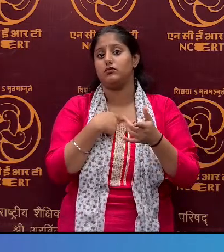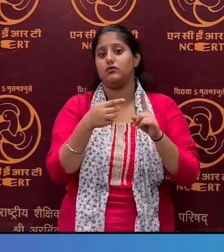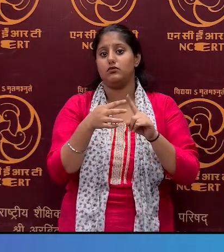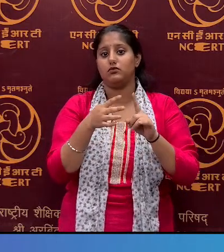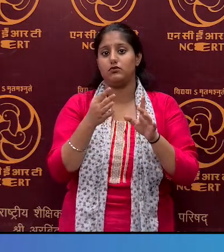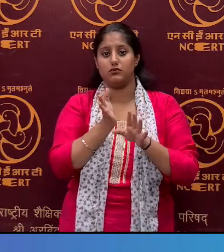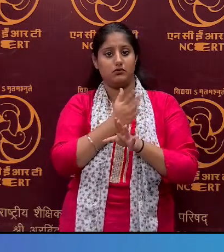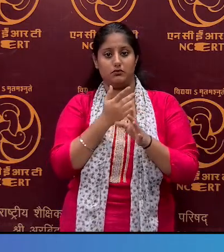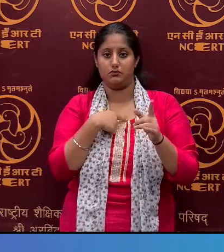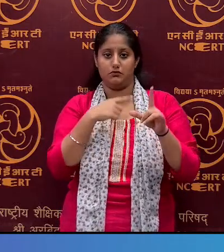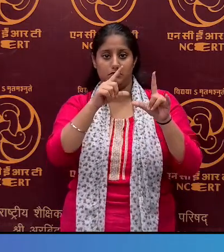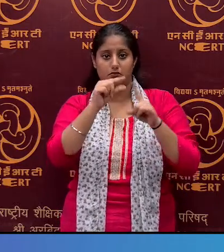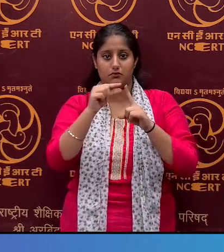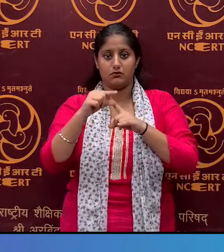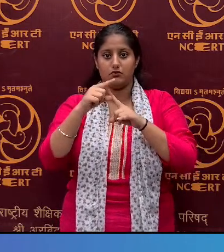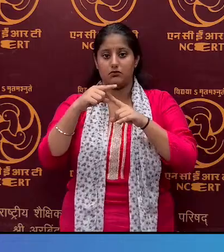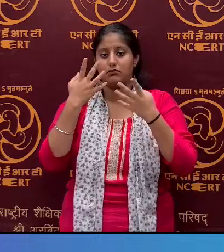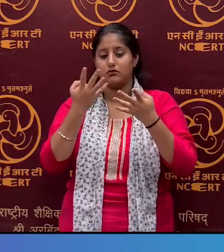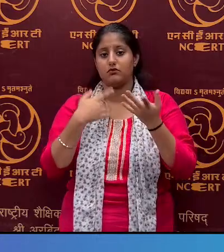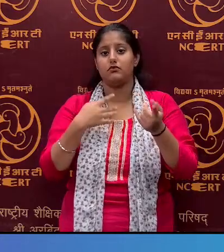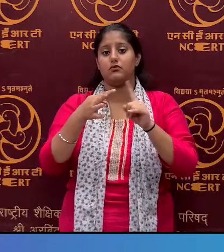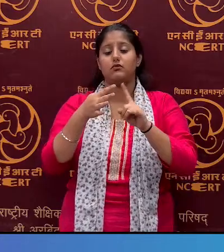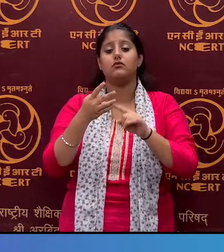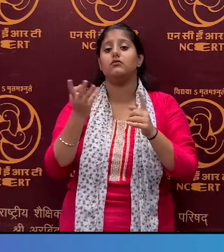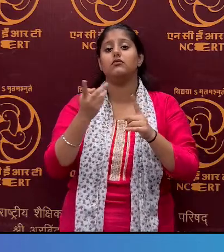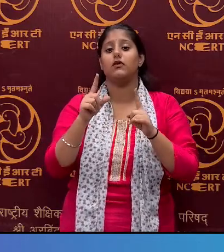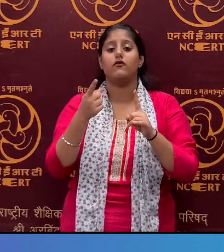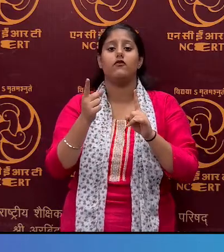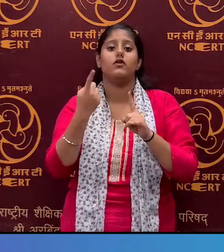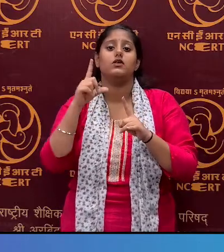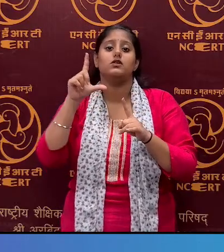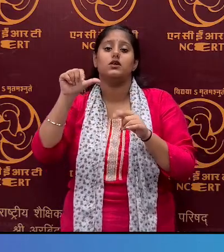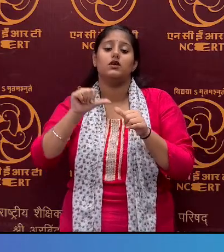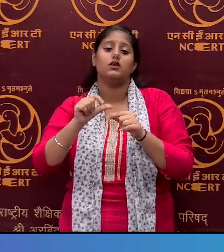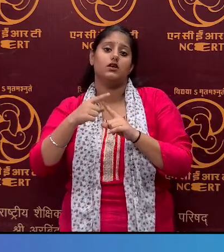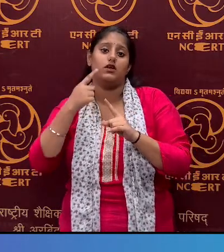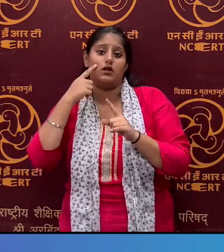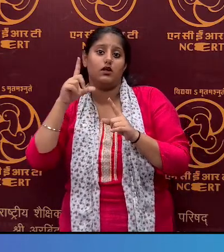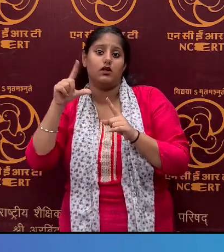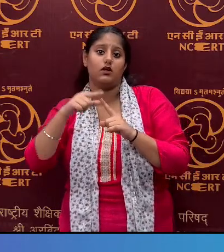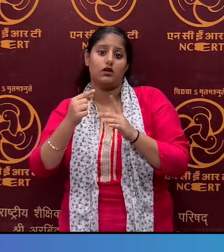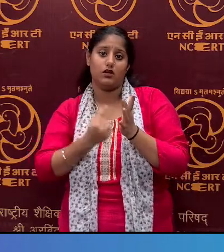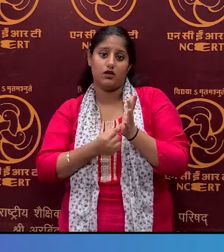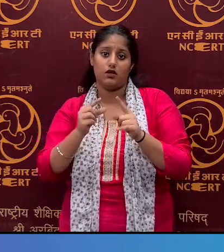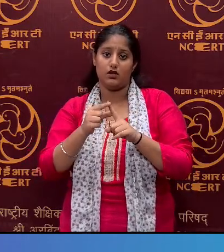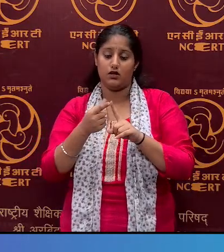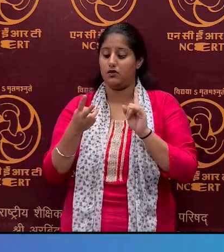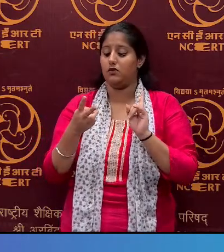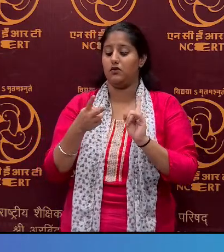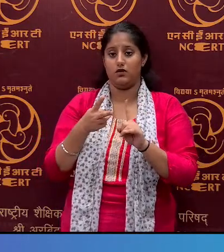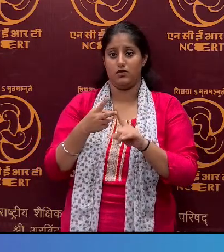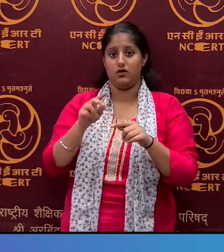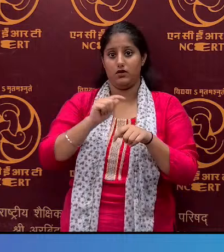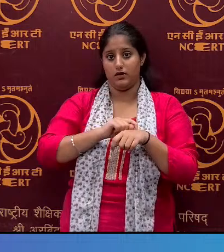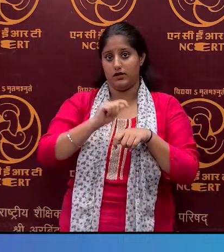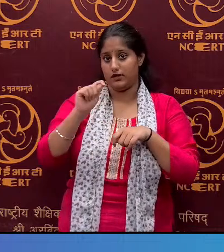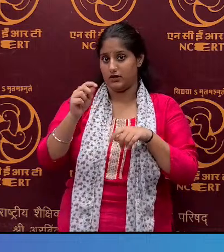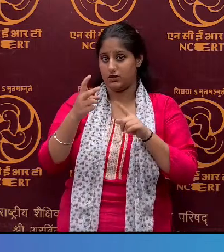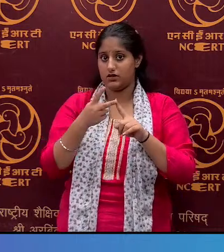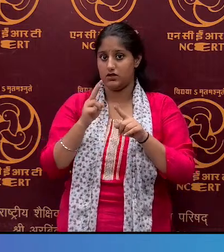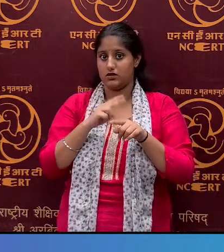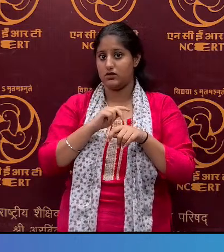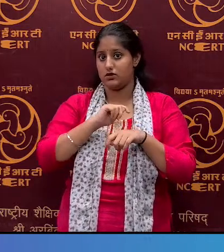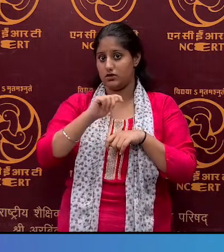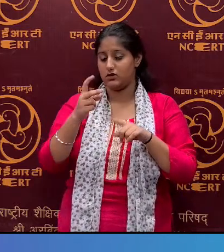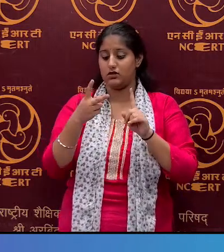previous slides? First, latitude, distance from equator. Akshans or equator